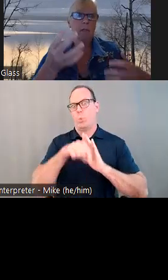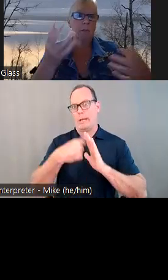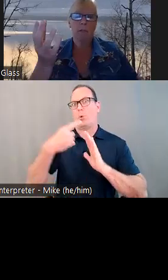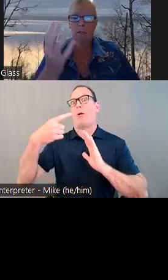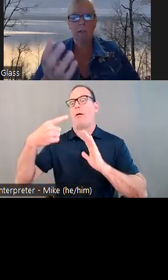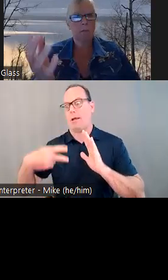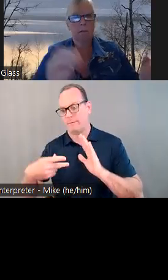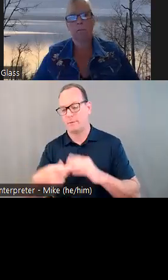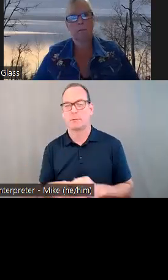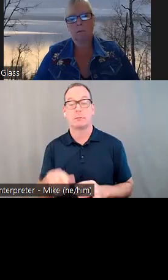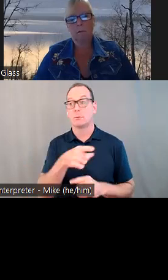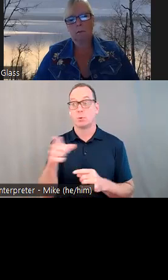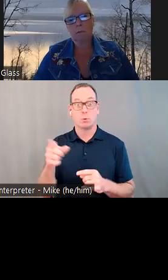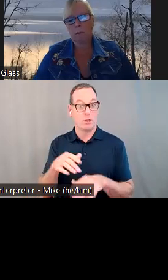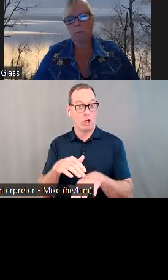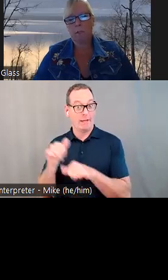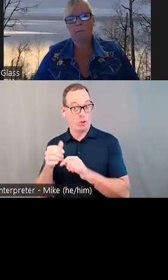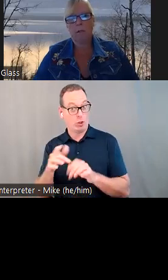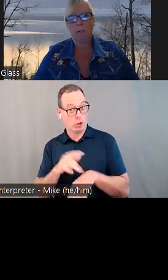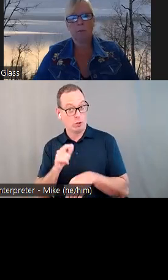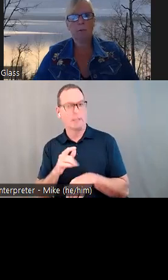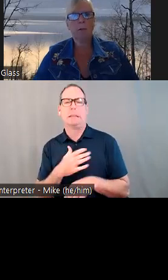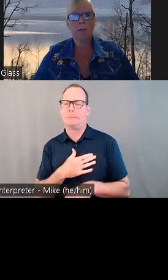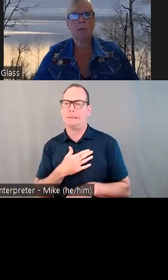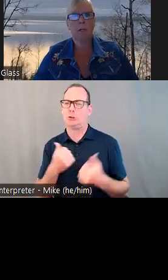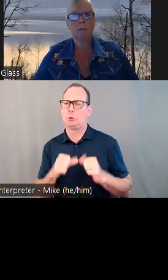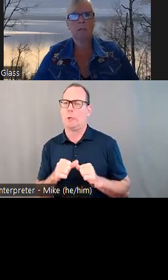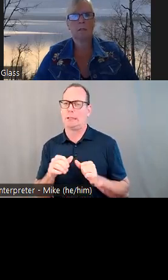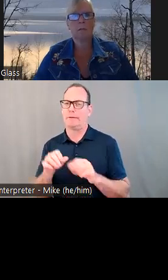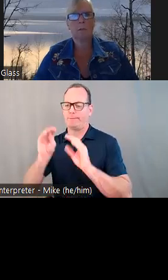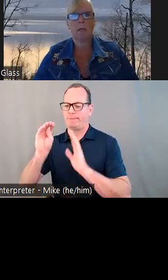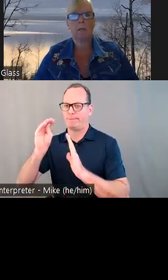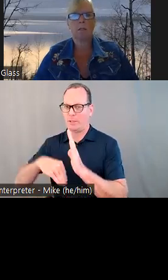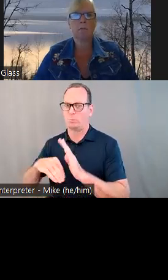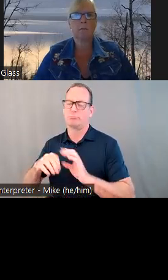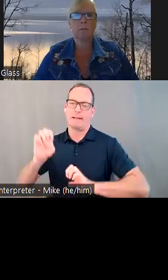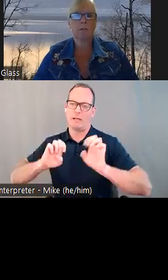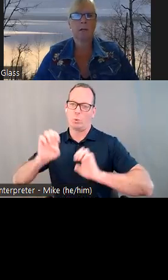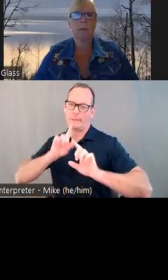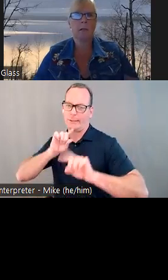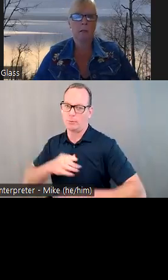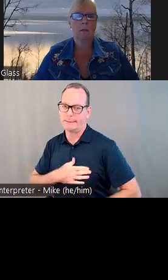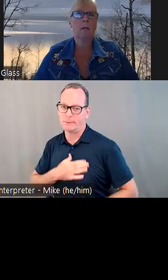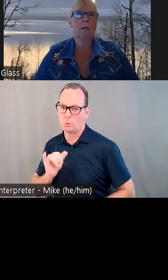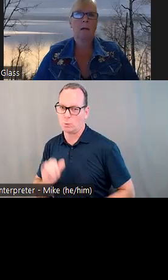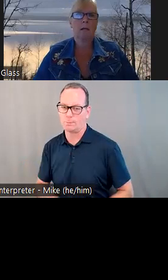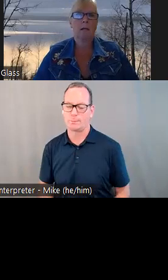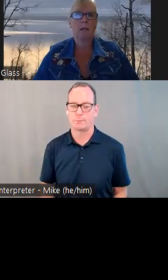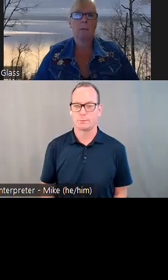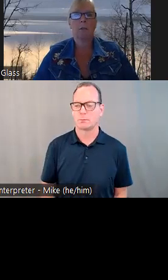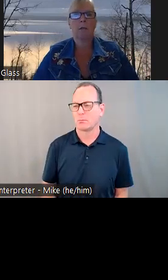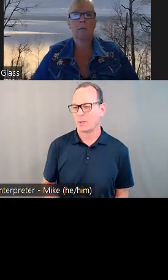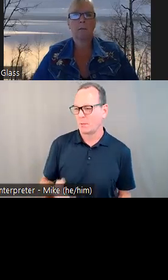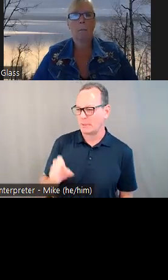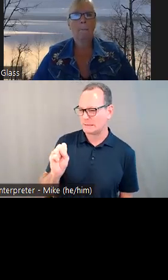leave early, we'd still love to, if you can complete the evaluation. So around 3 o'clock, Stacy will put that in the chat for the first time and then add it in a